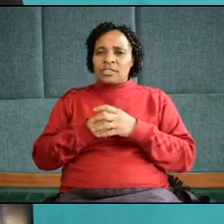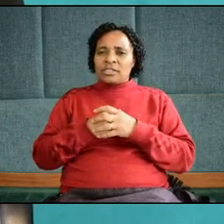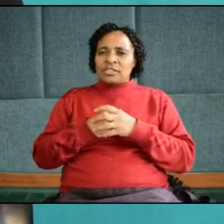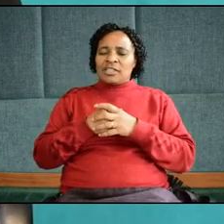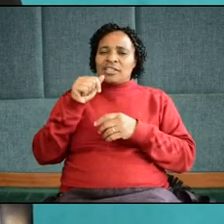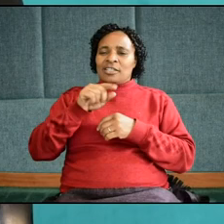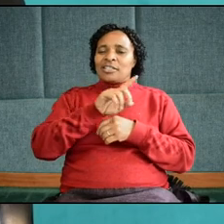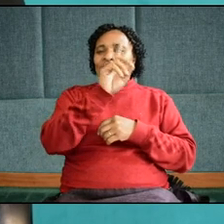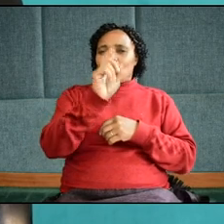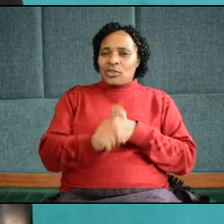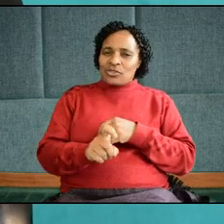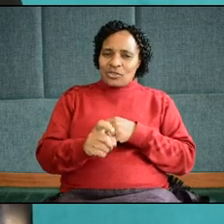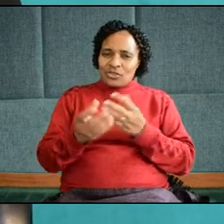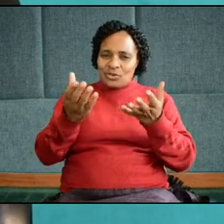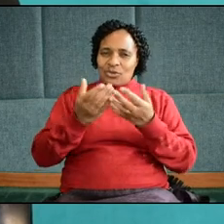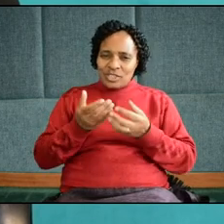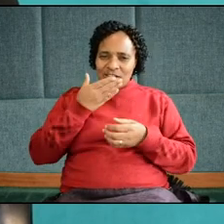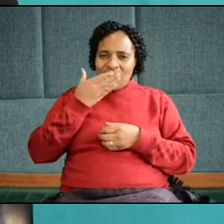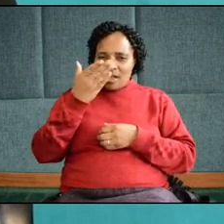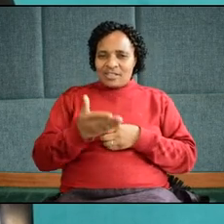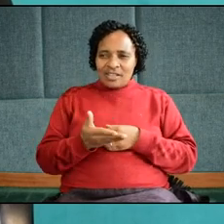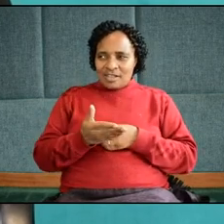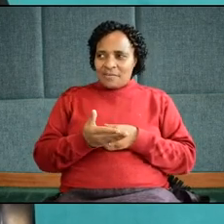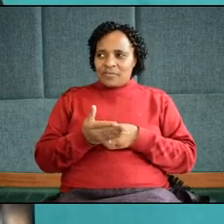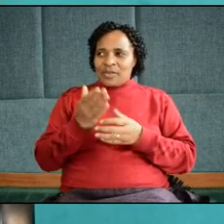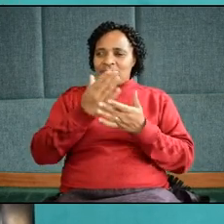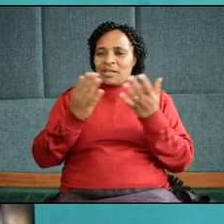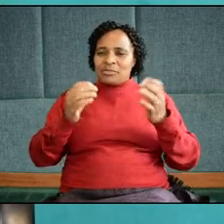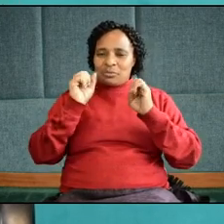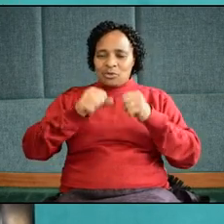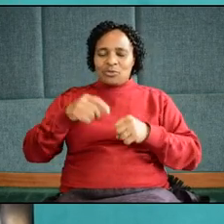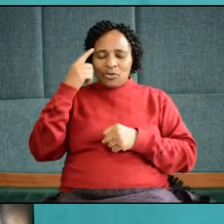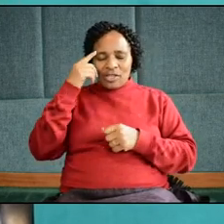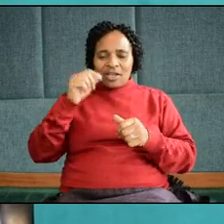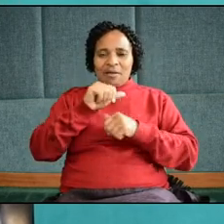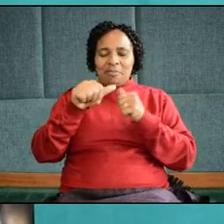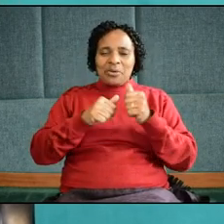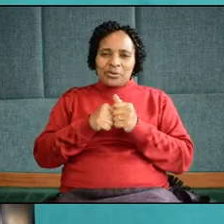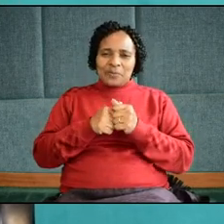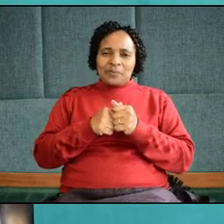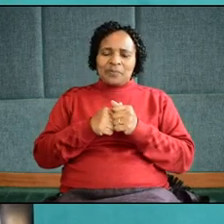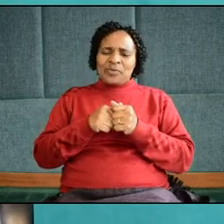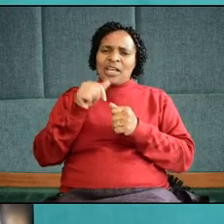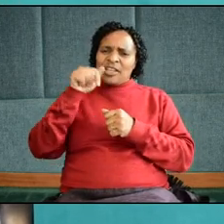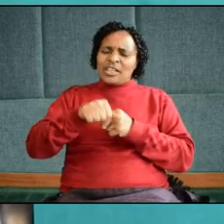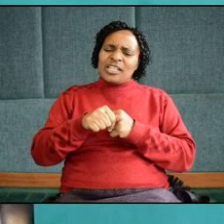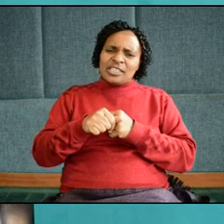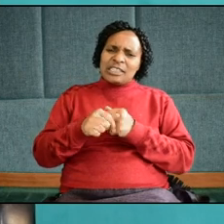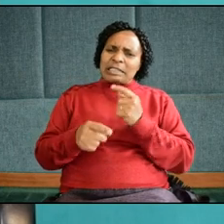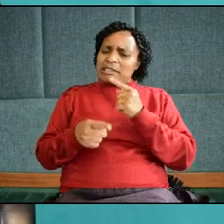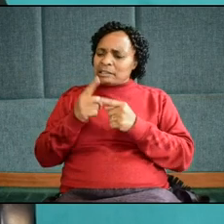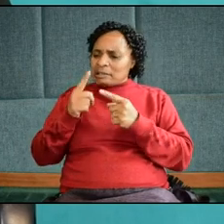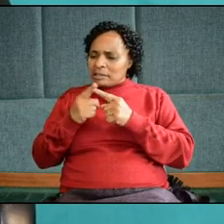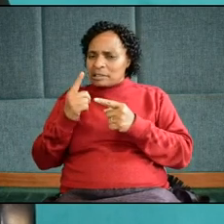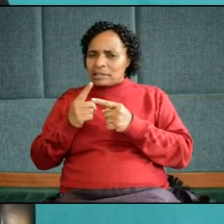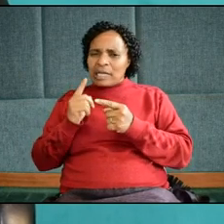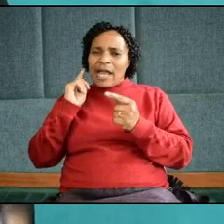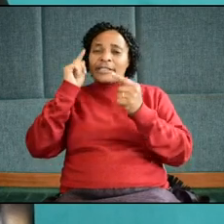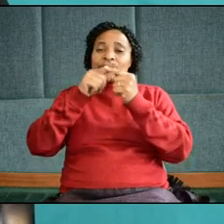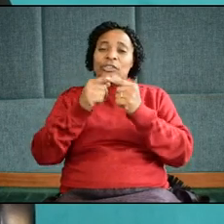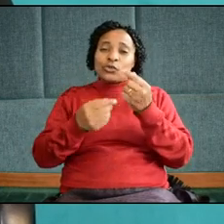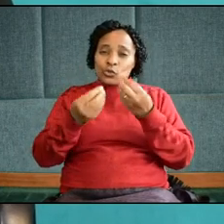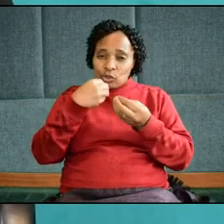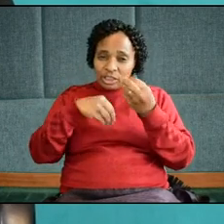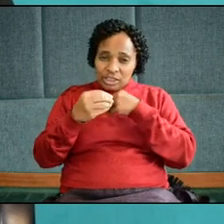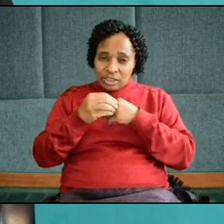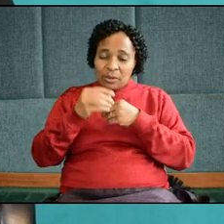This is just a question. I don't need an answer from you guys. Mm-hmm. It's just something you can think about. Does cruelty to animals extend to eating them? Because